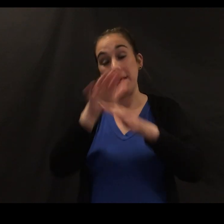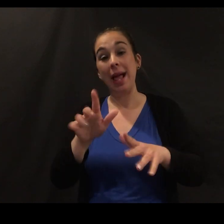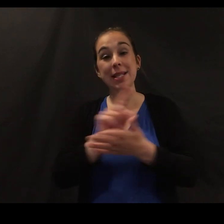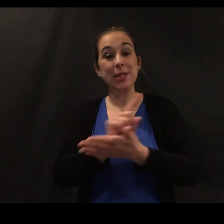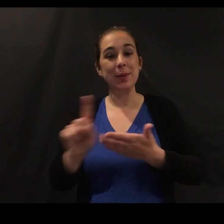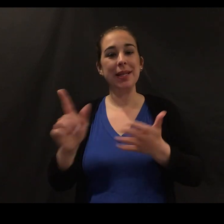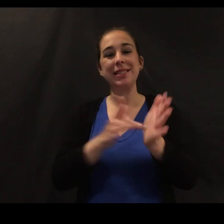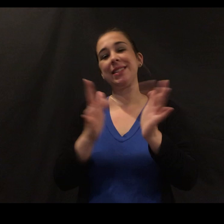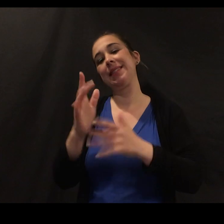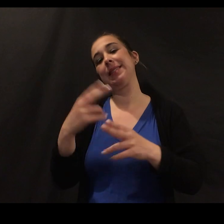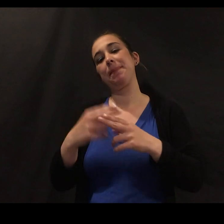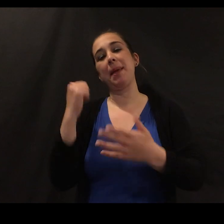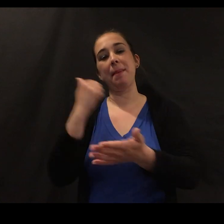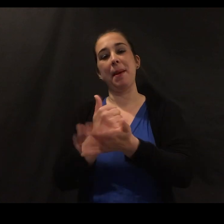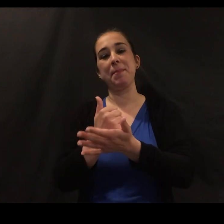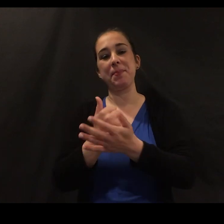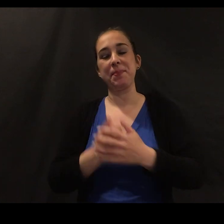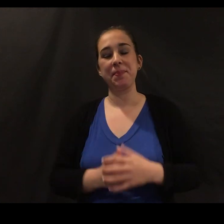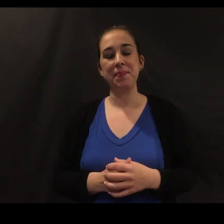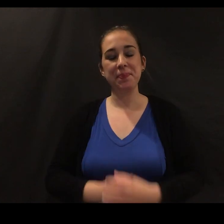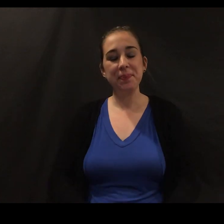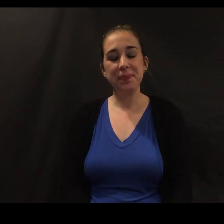amen.